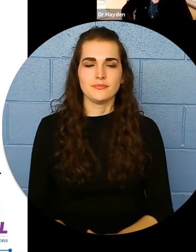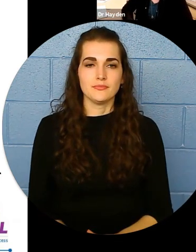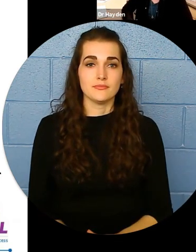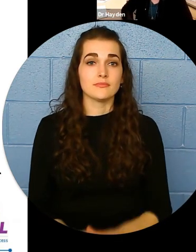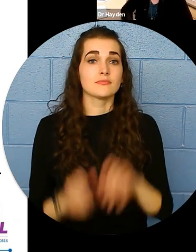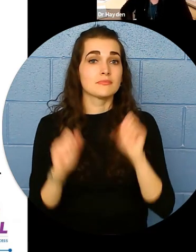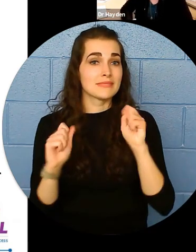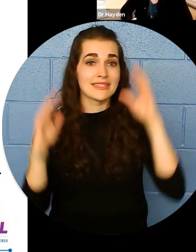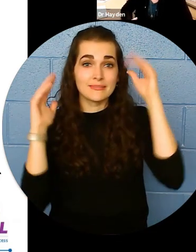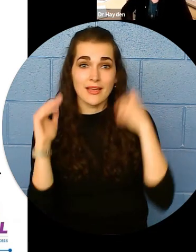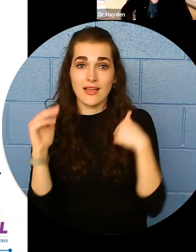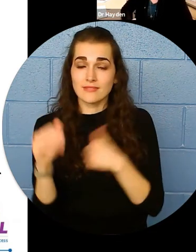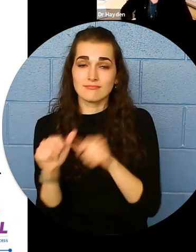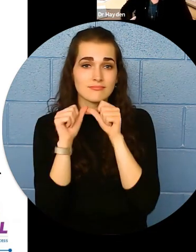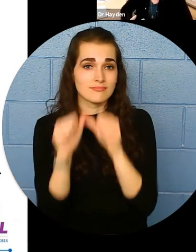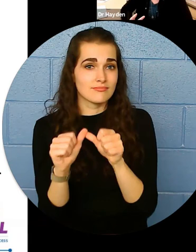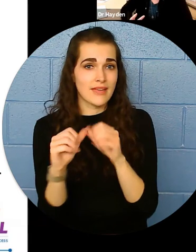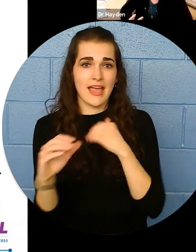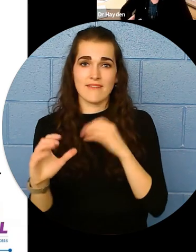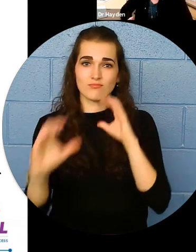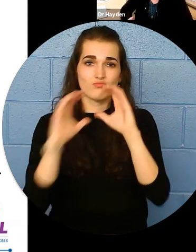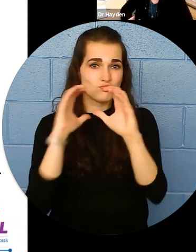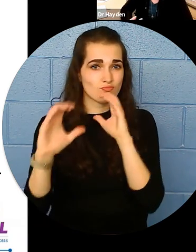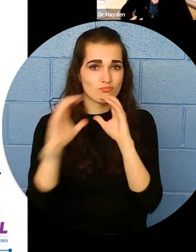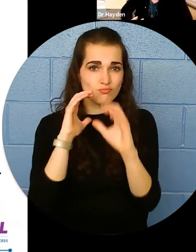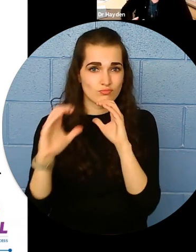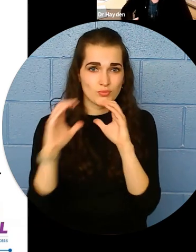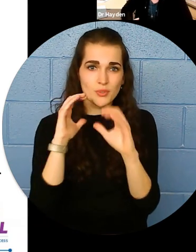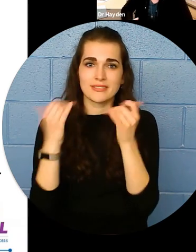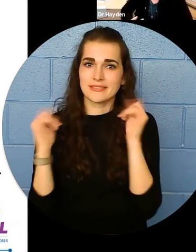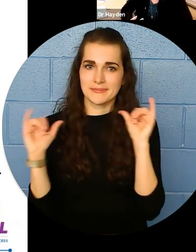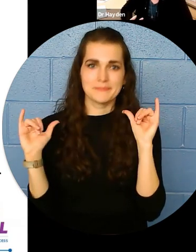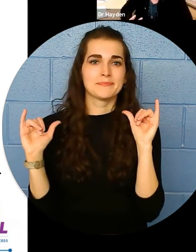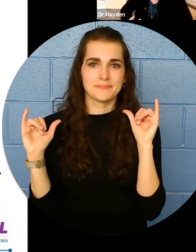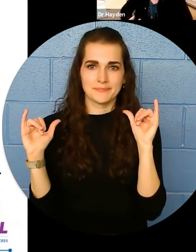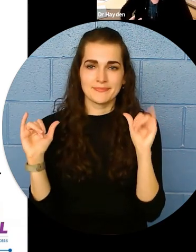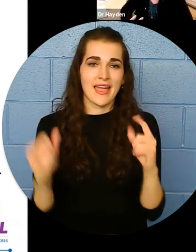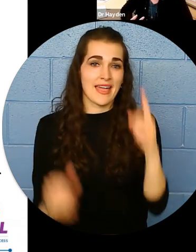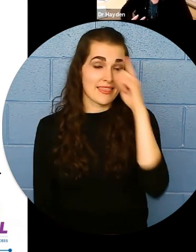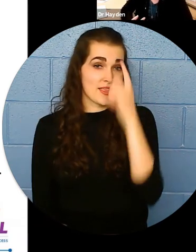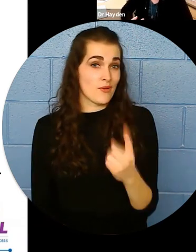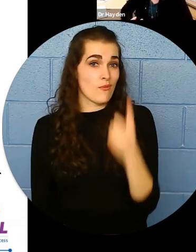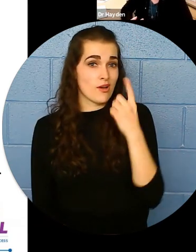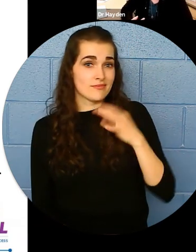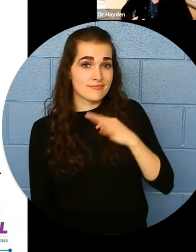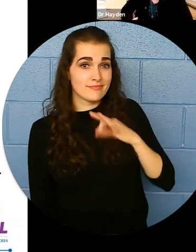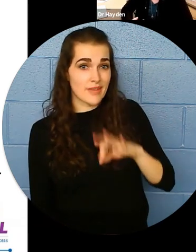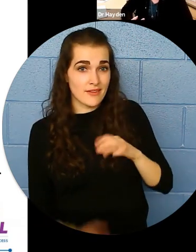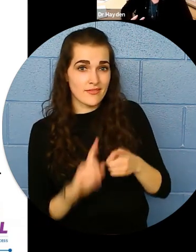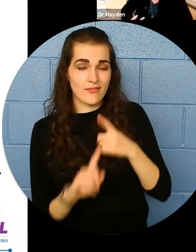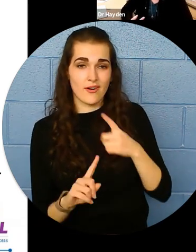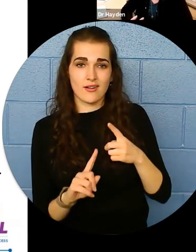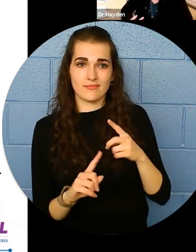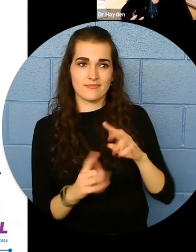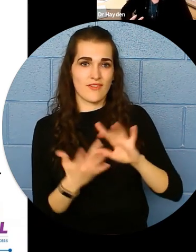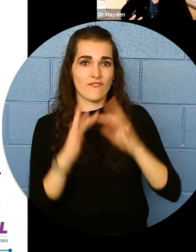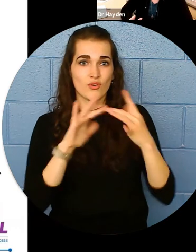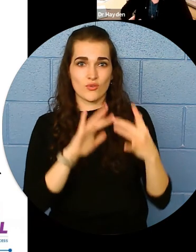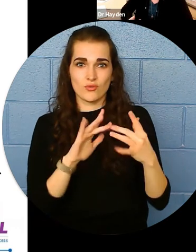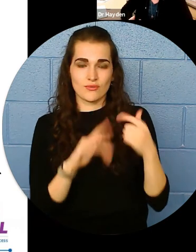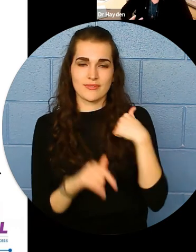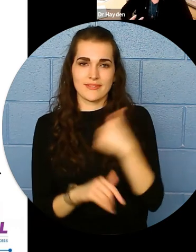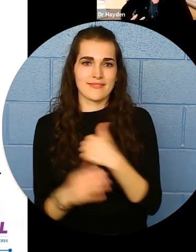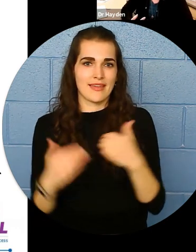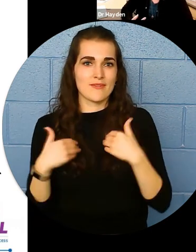You can expect us to continue to have that two-way communication. I think that one of the things that has come out of this is that we've had a